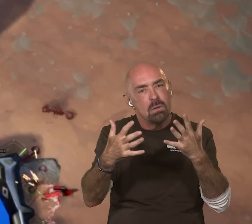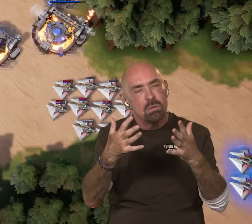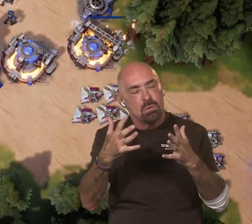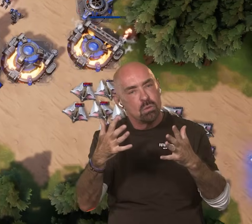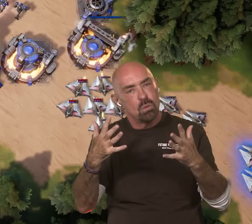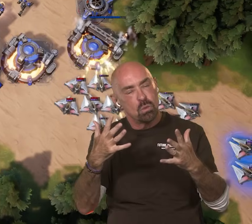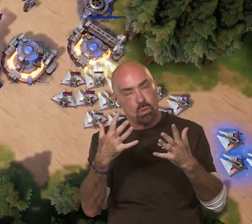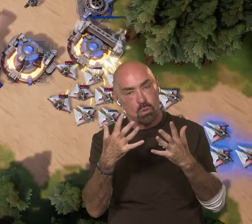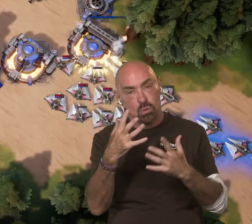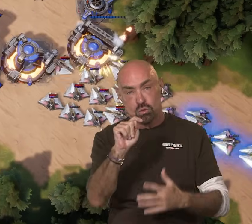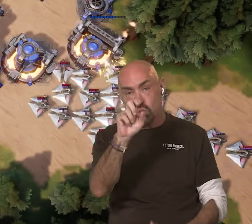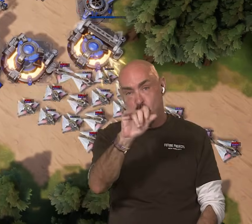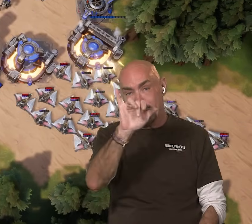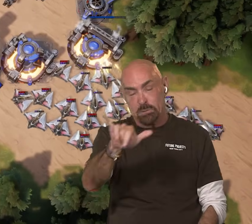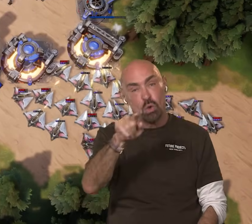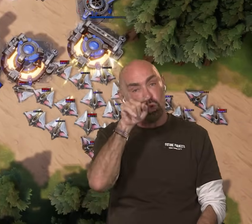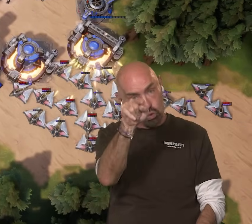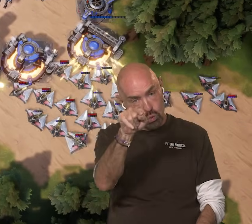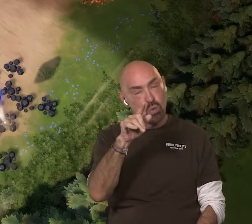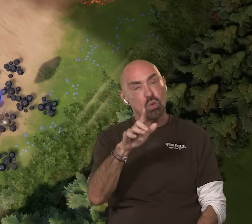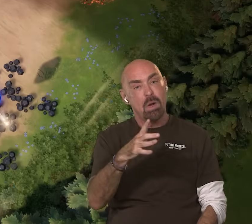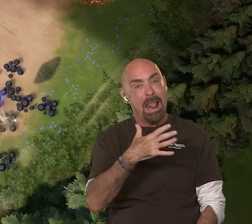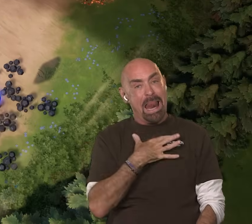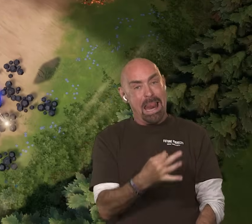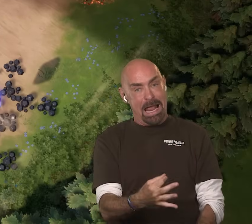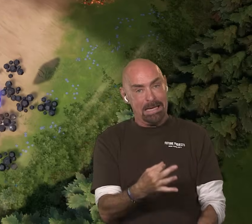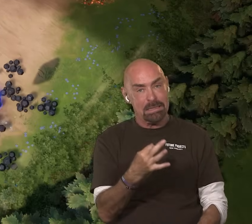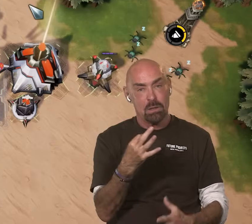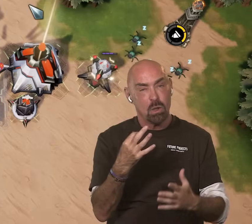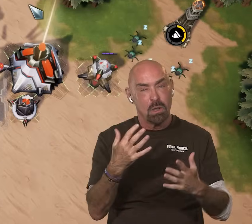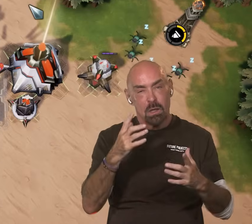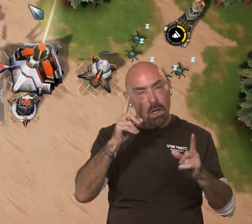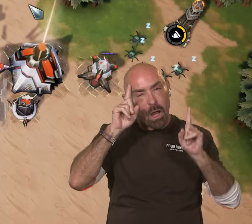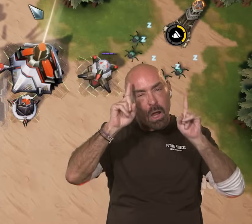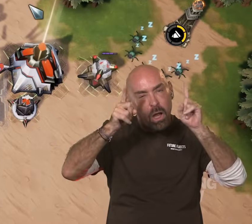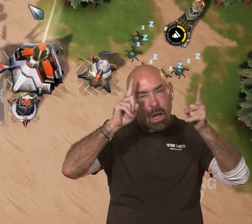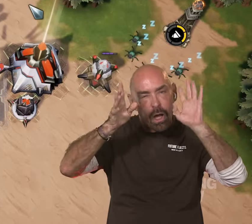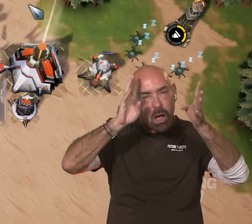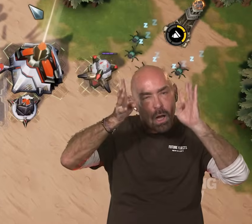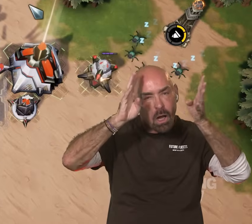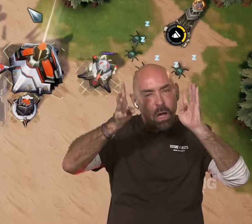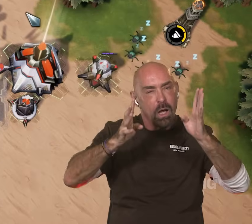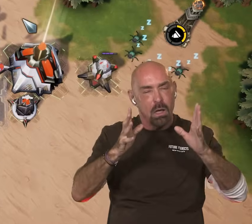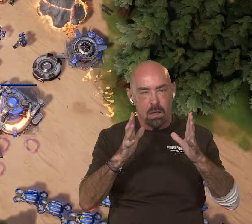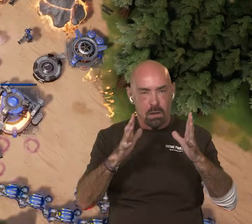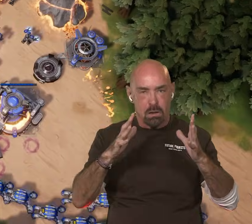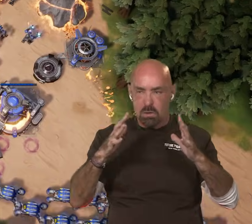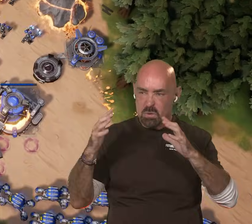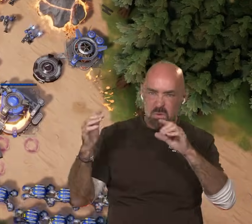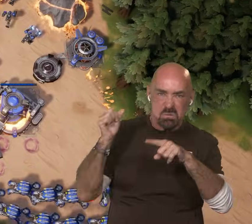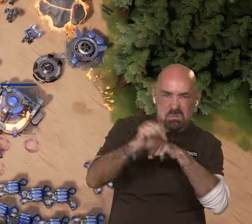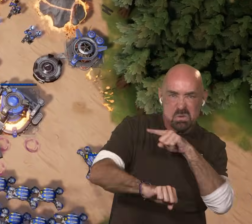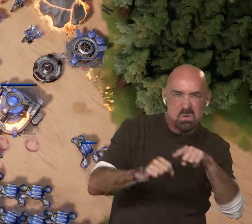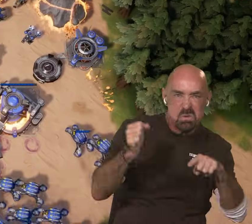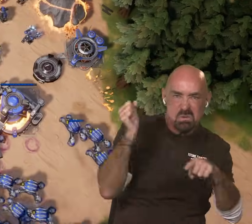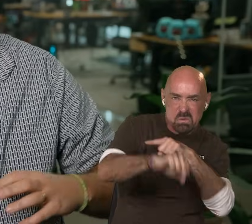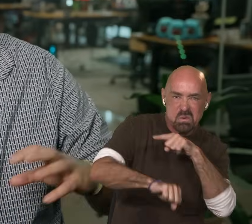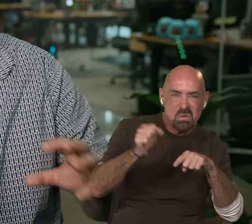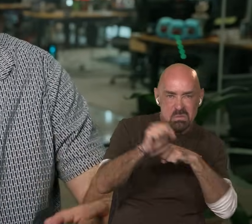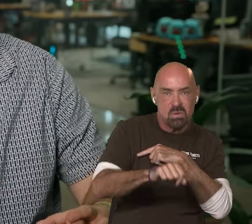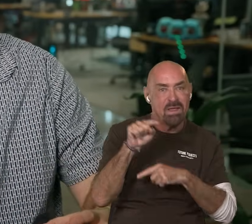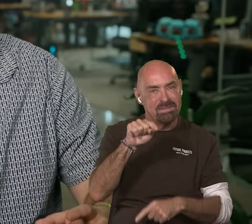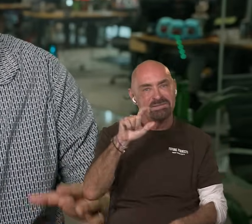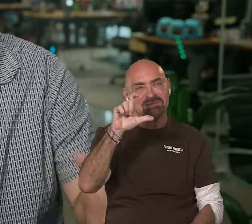comes out the other side. And if you're the type of player that really likes coming up with this innovative way to outsmart opponents, the Celestial faction